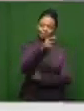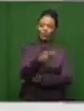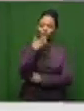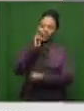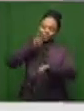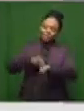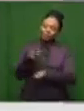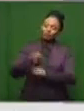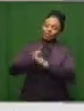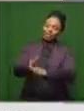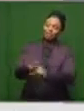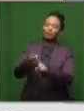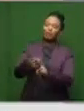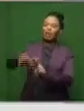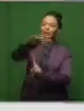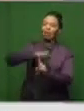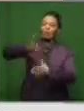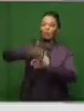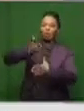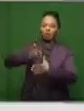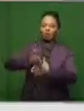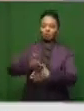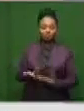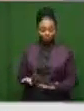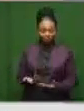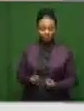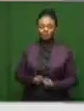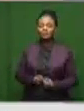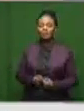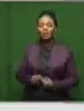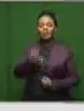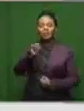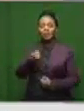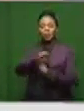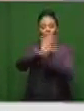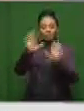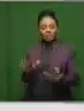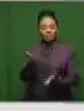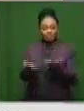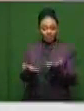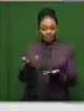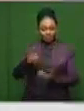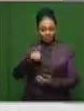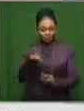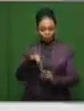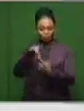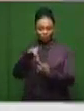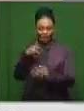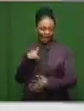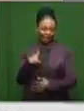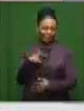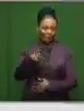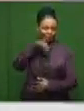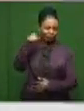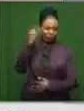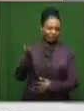environment for example and Professor Reese was talking about that. clearly while I may have chosen not to take a vaccine I